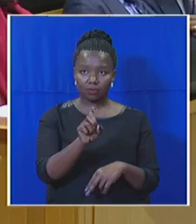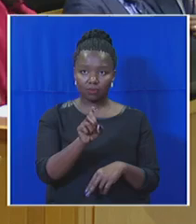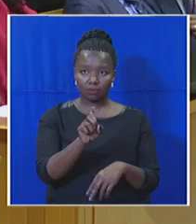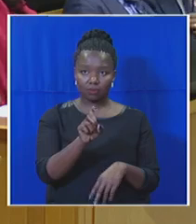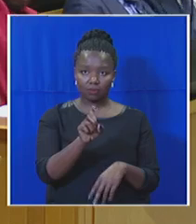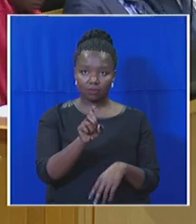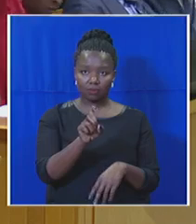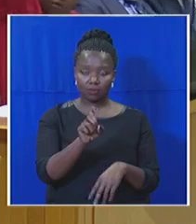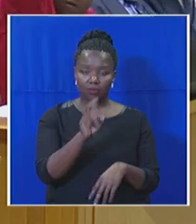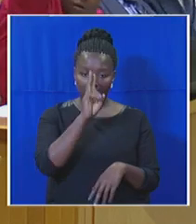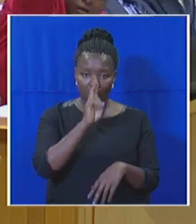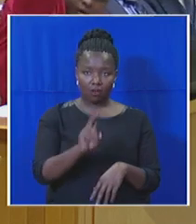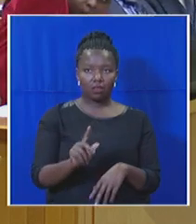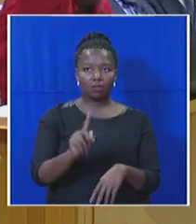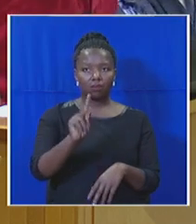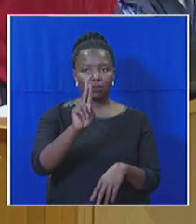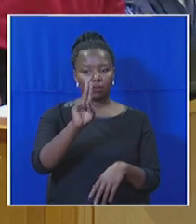Honorable Kubisa,